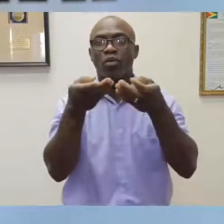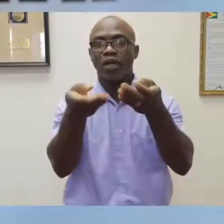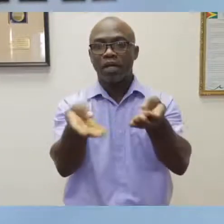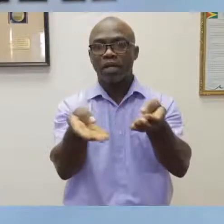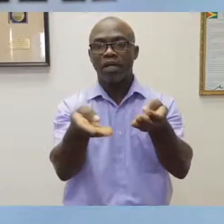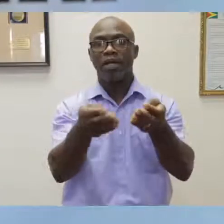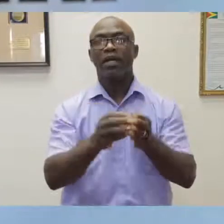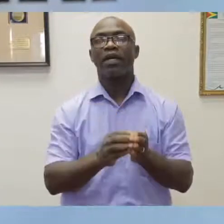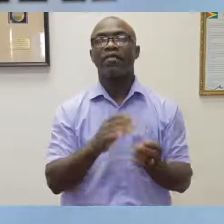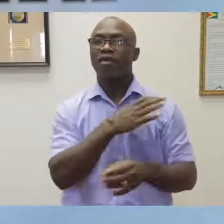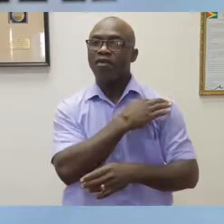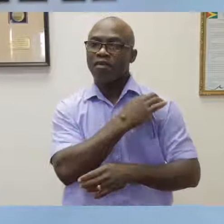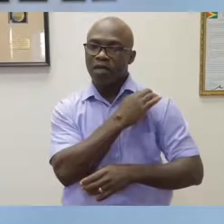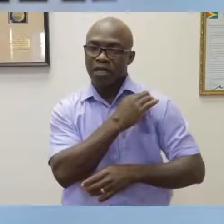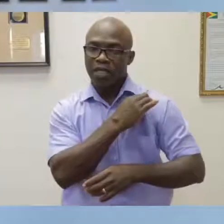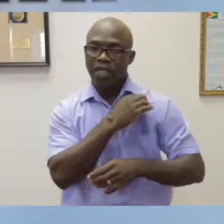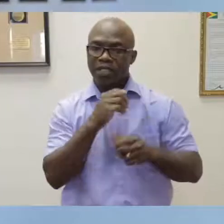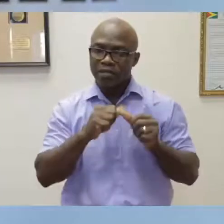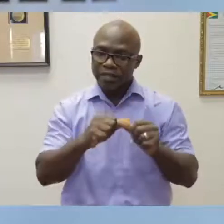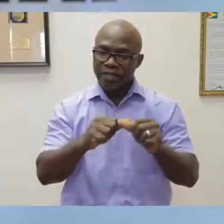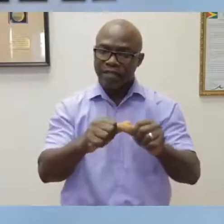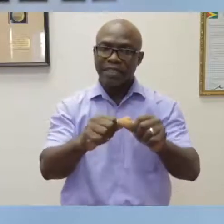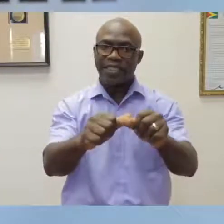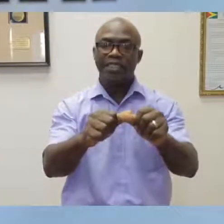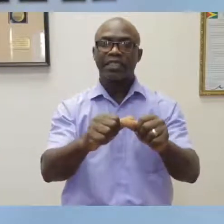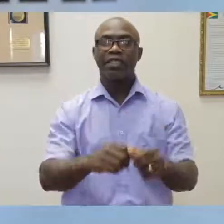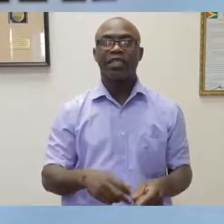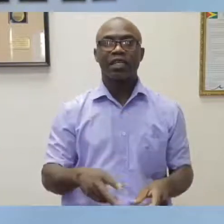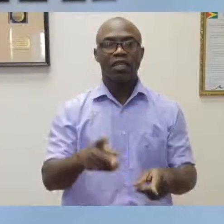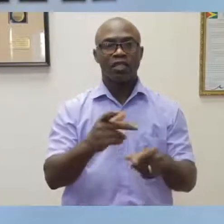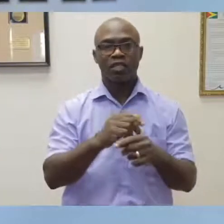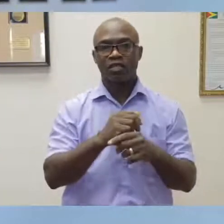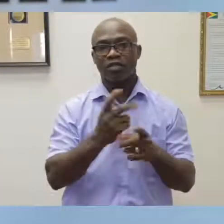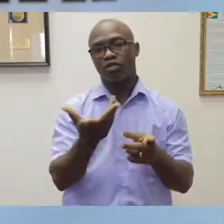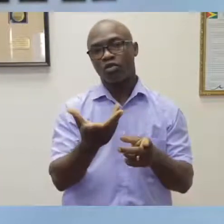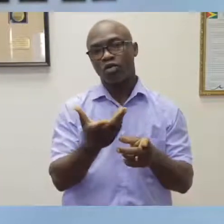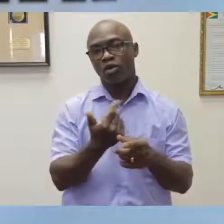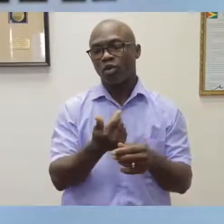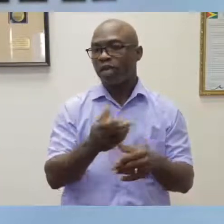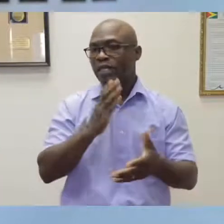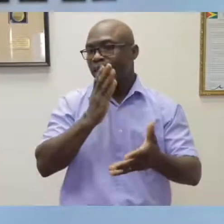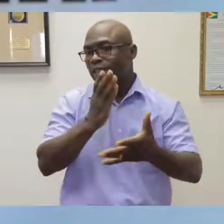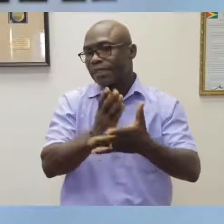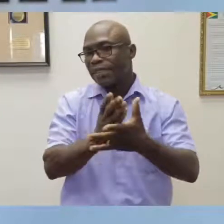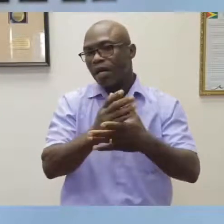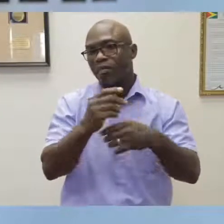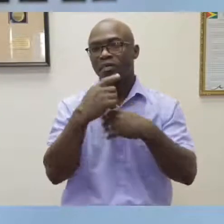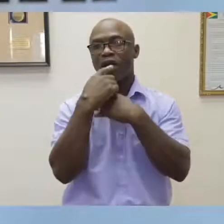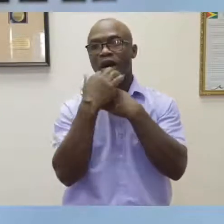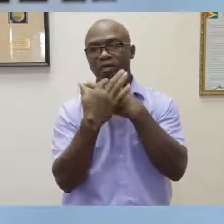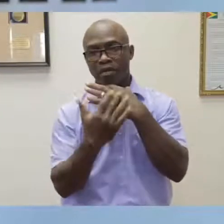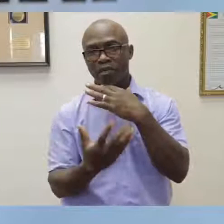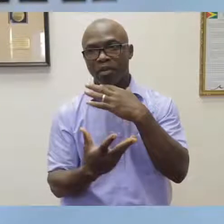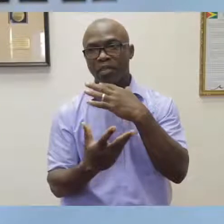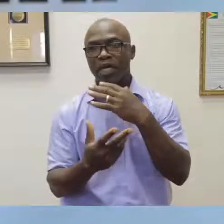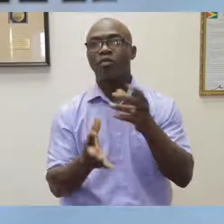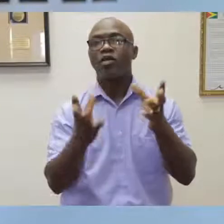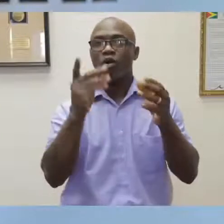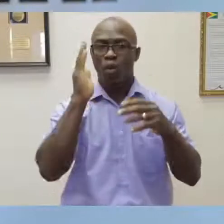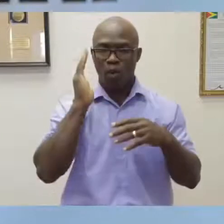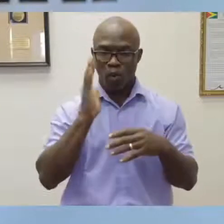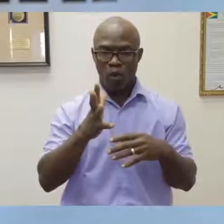to continually replenish the blood supply and ensure its availability for